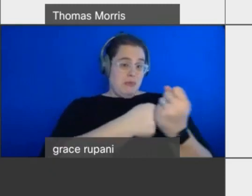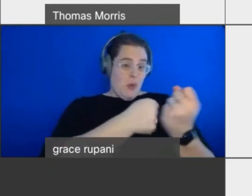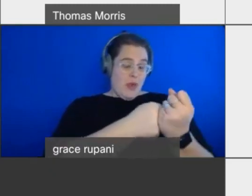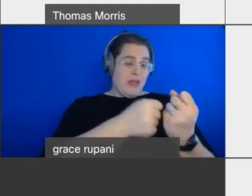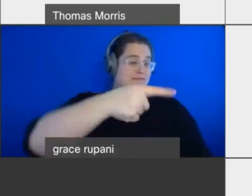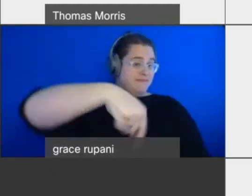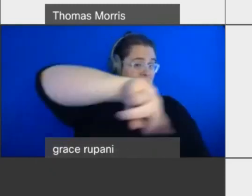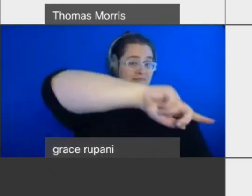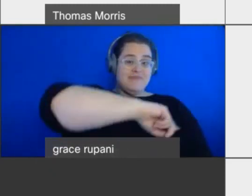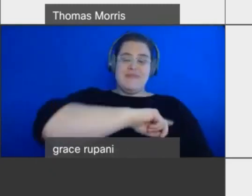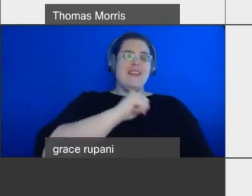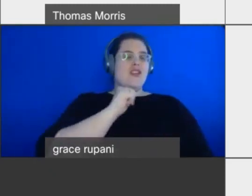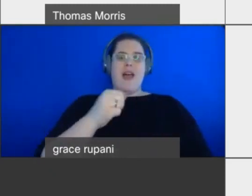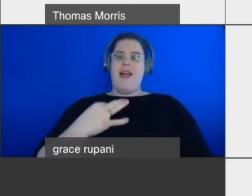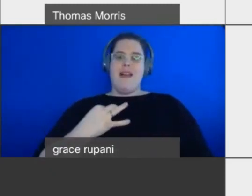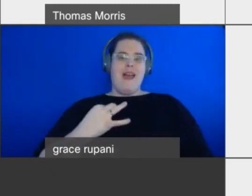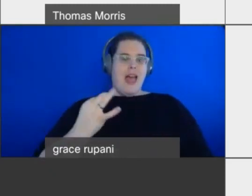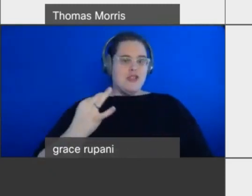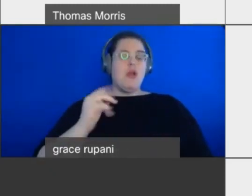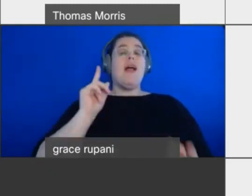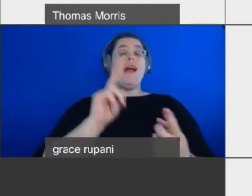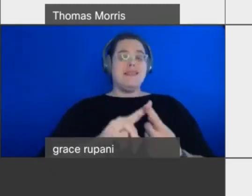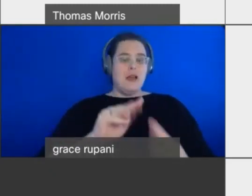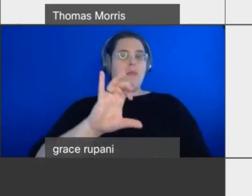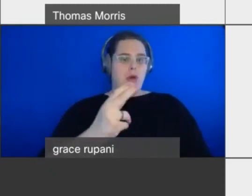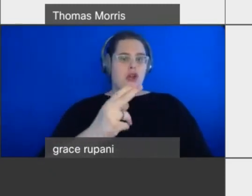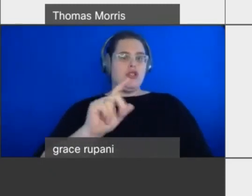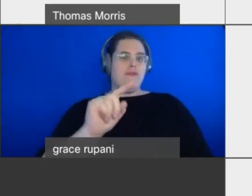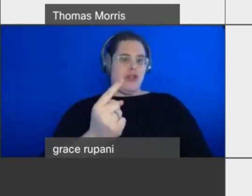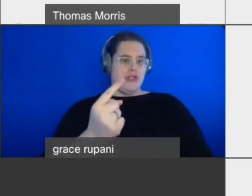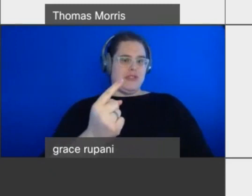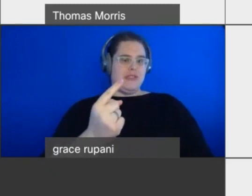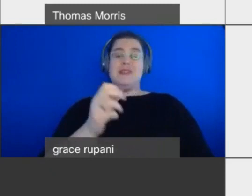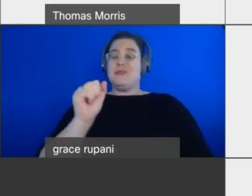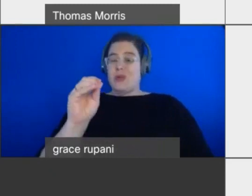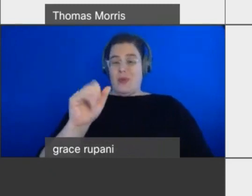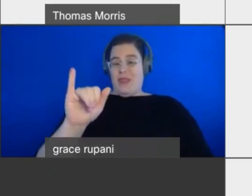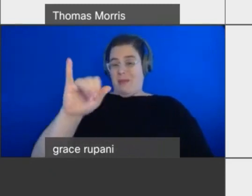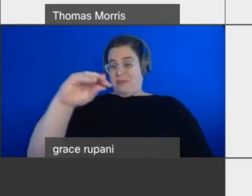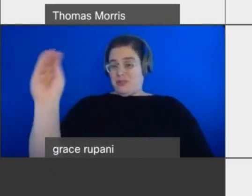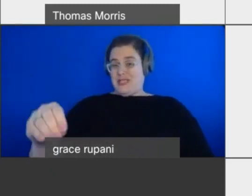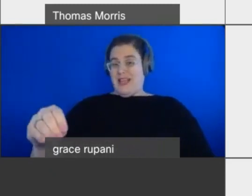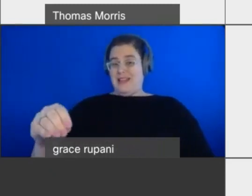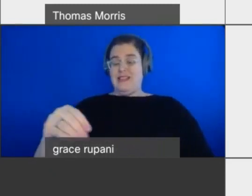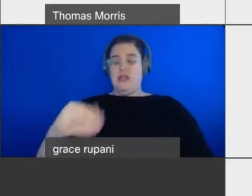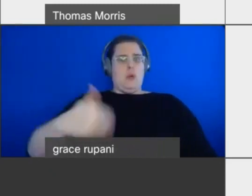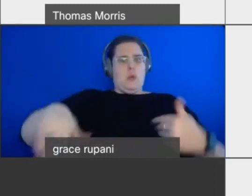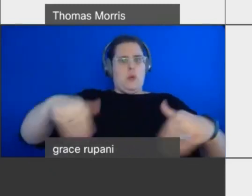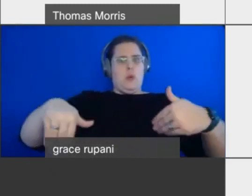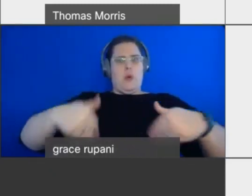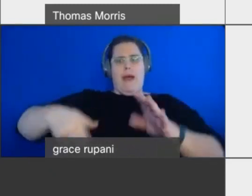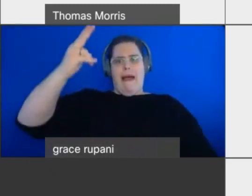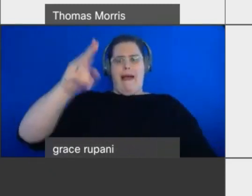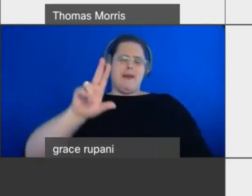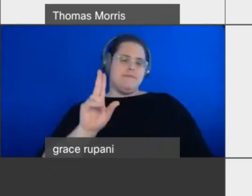March 1st, the percentage overall is not impressive. in terms of the people who are